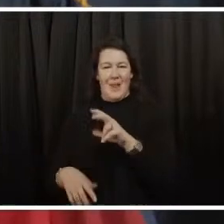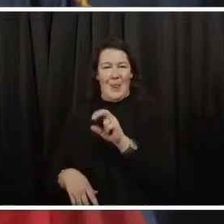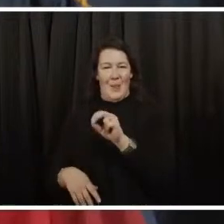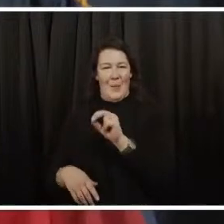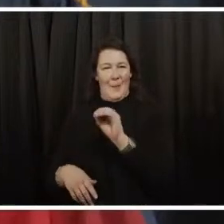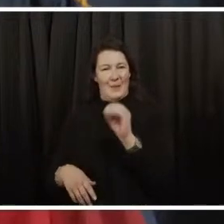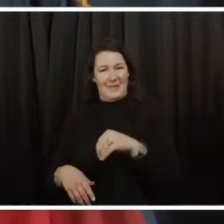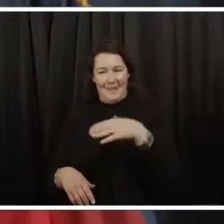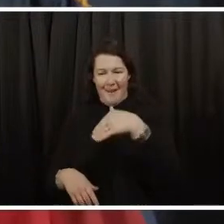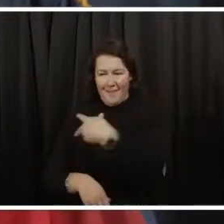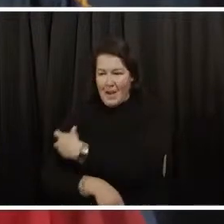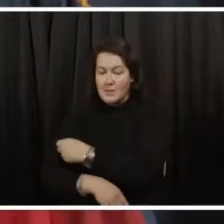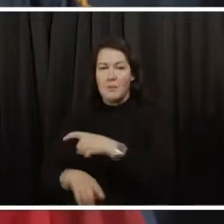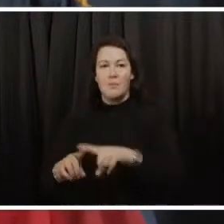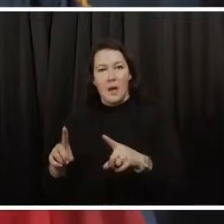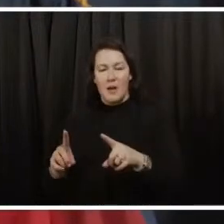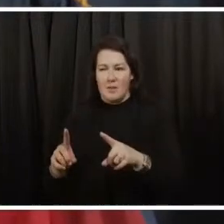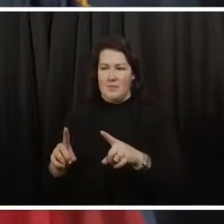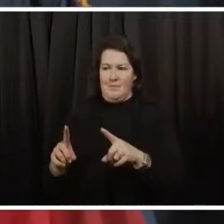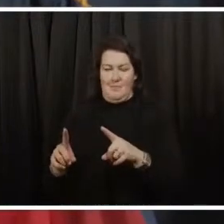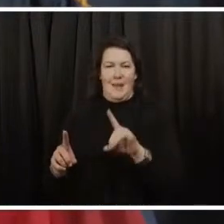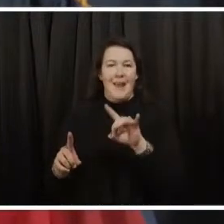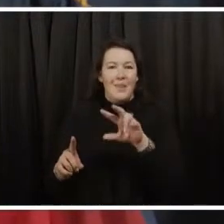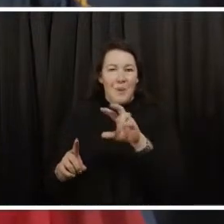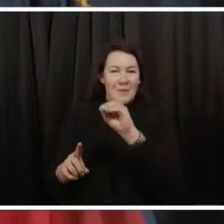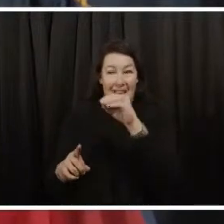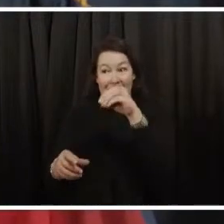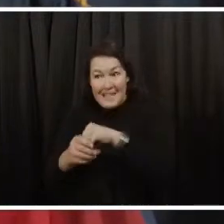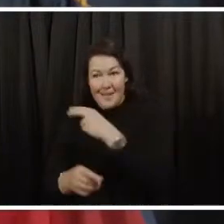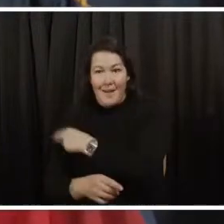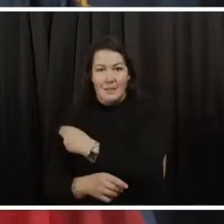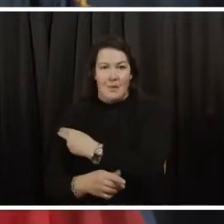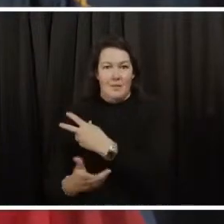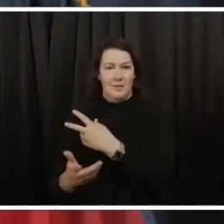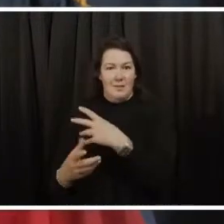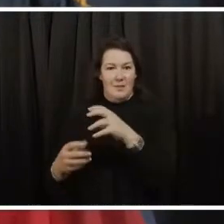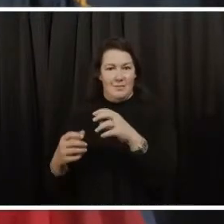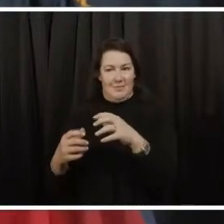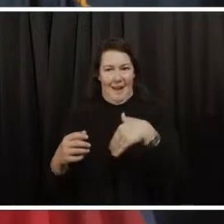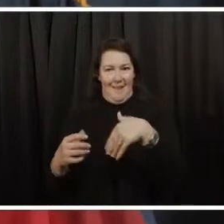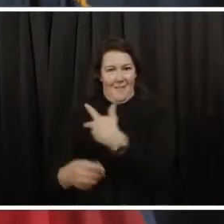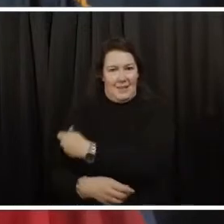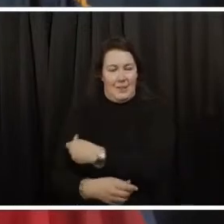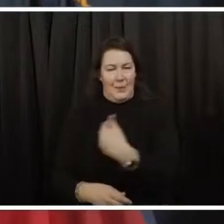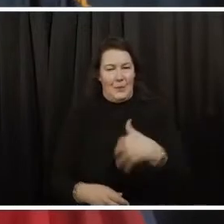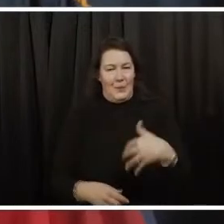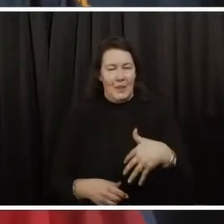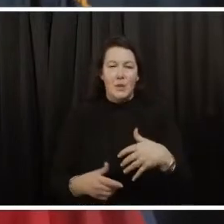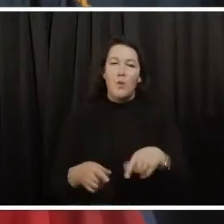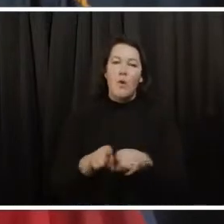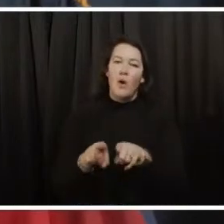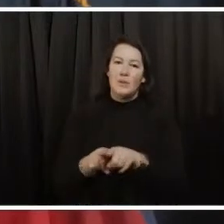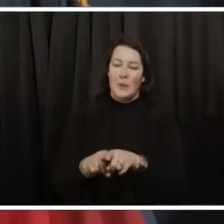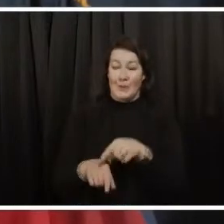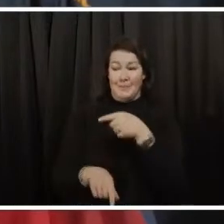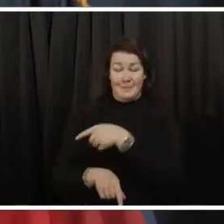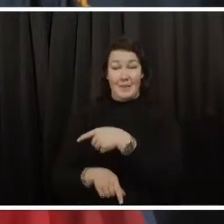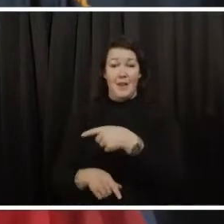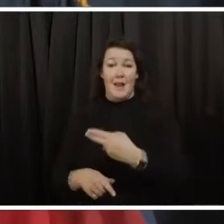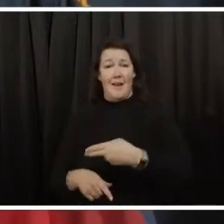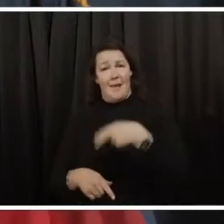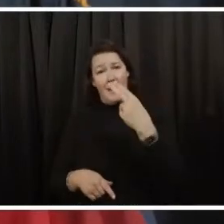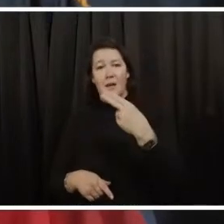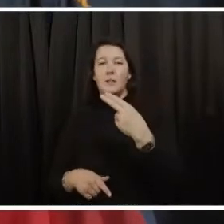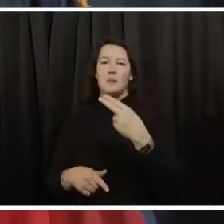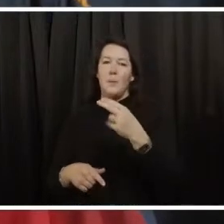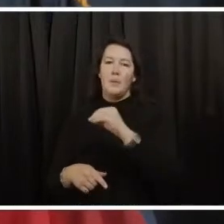outcomes, even with regard to being hospitalized or hospitalized longer, and have a much higher death rate. So I would encourage you, if you haven't gotten your first shot